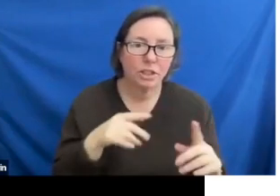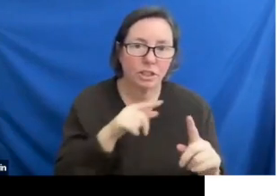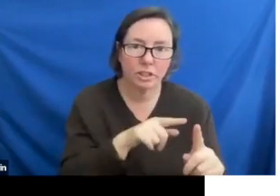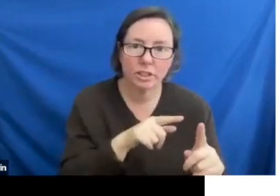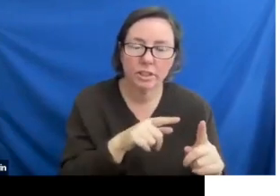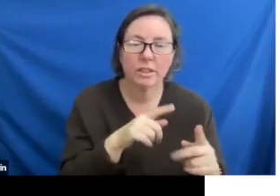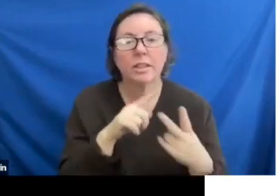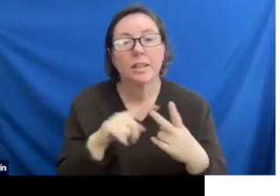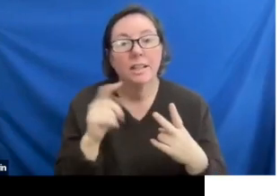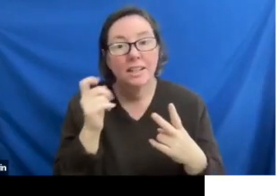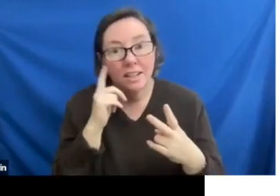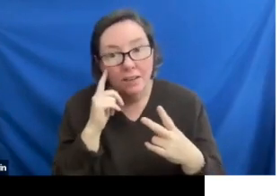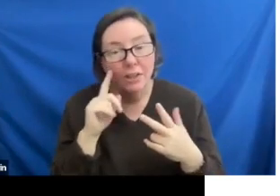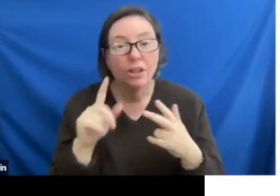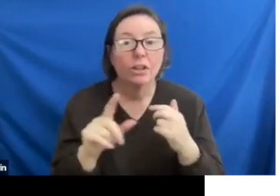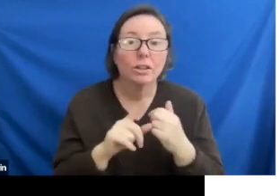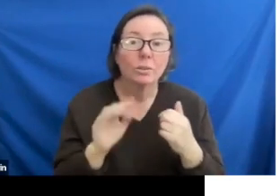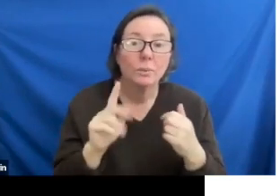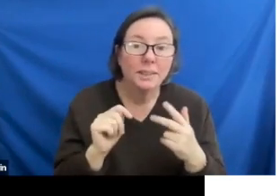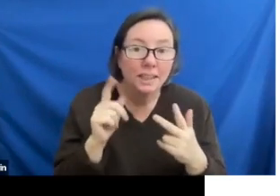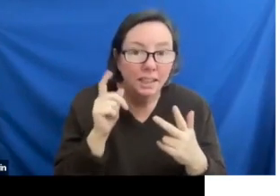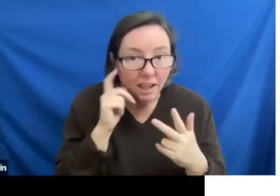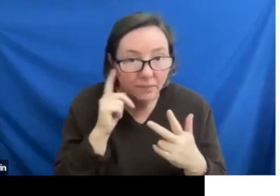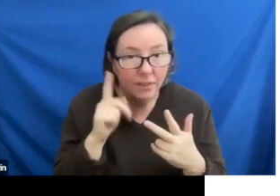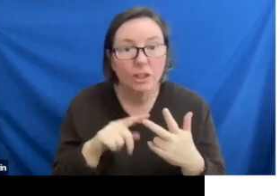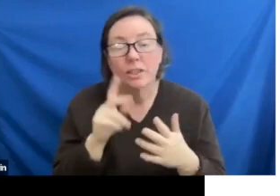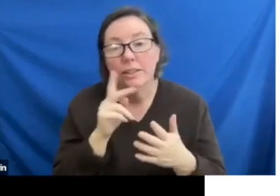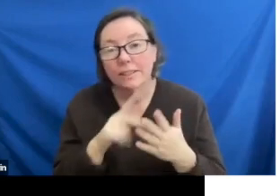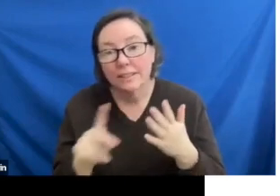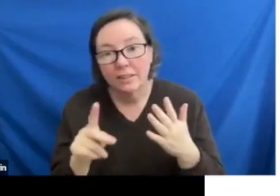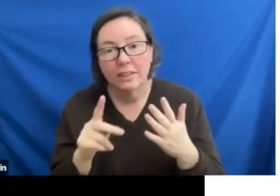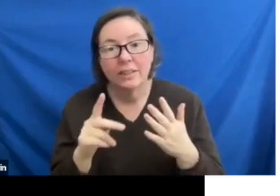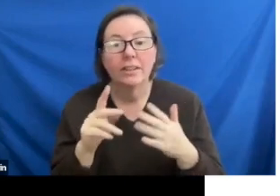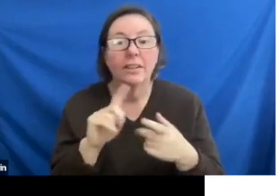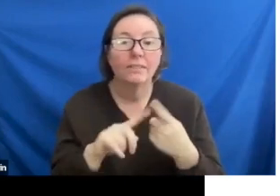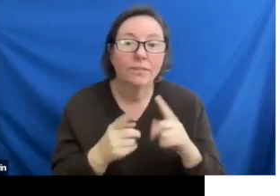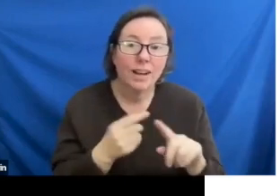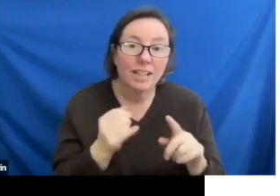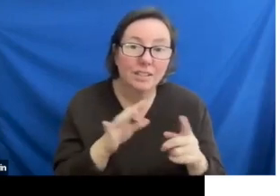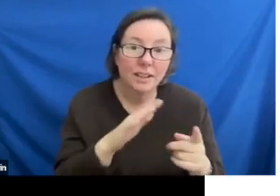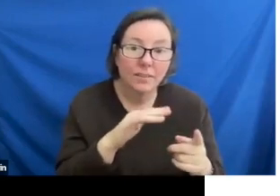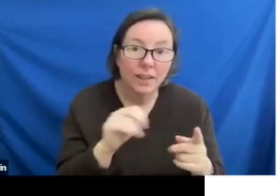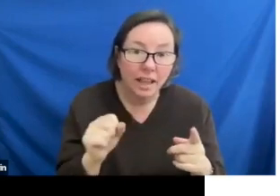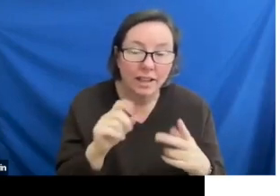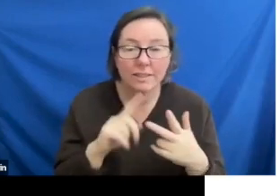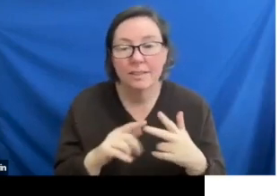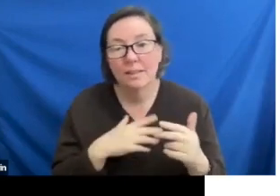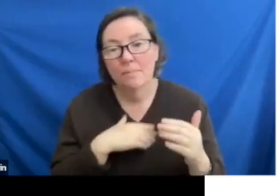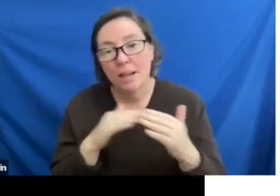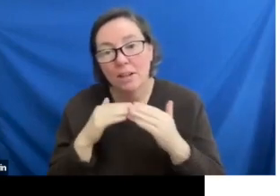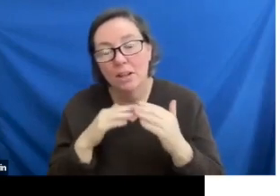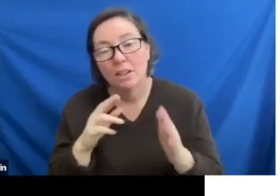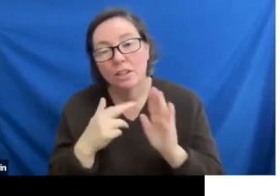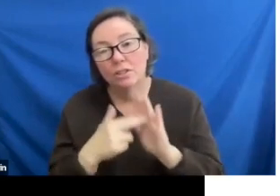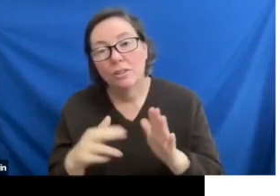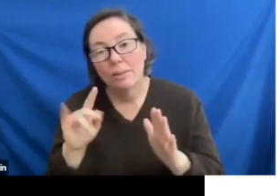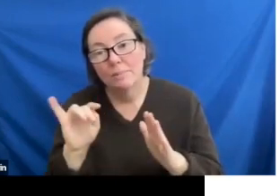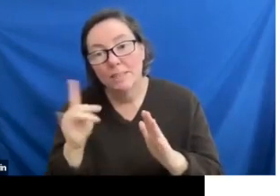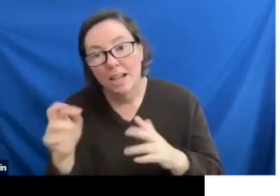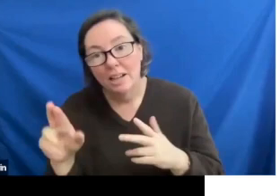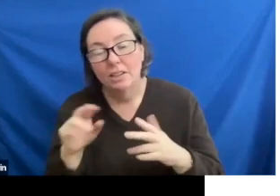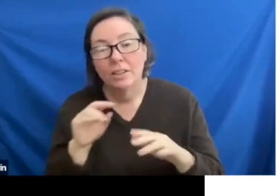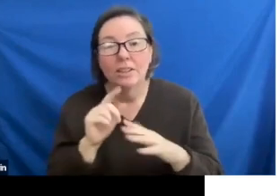the Governor, the Lieutenant Governor, and the Secretary. I want to thank Friends of Cass. I want to thank my colleagues, Rep. Tyler and Councilor